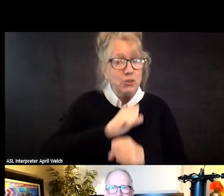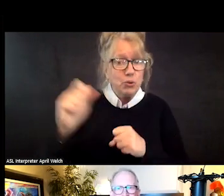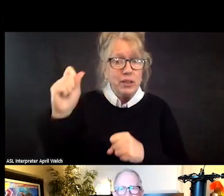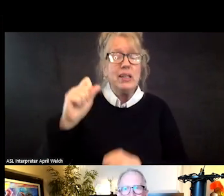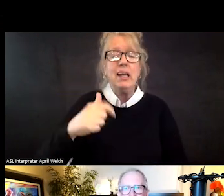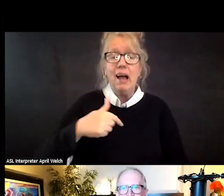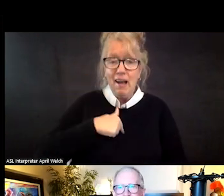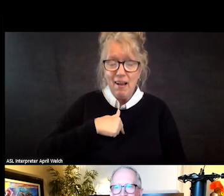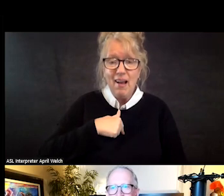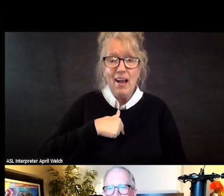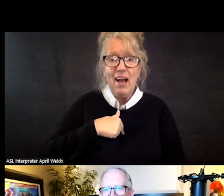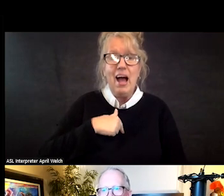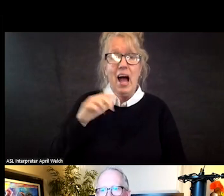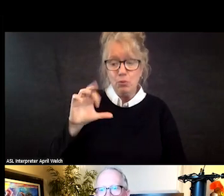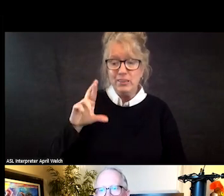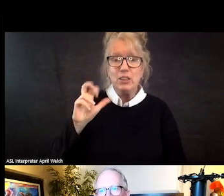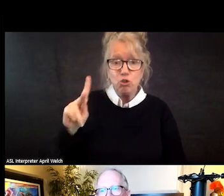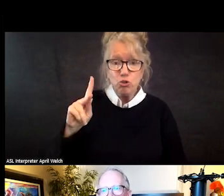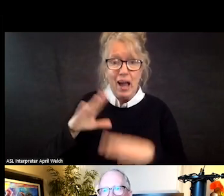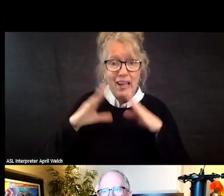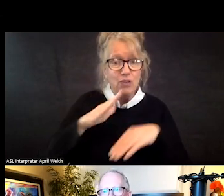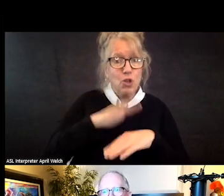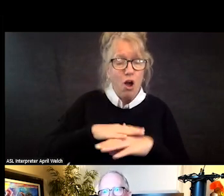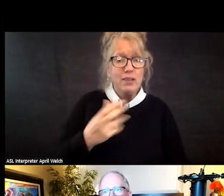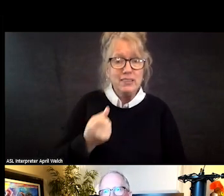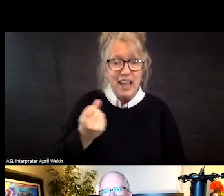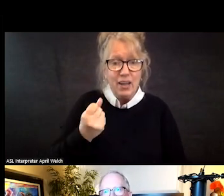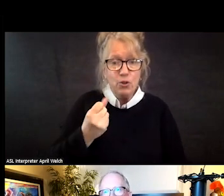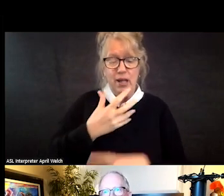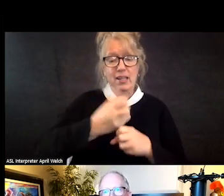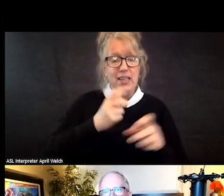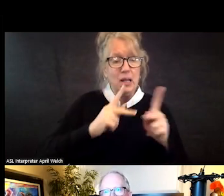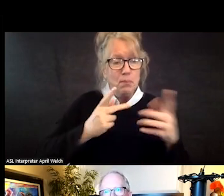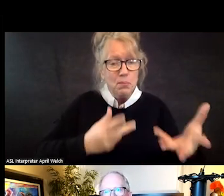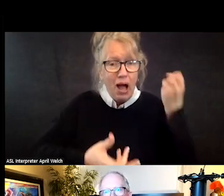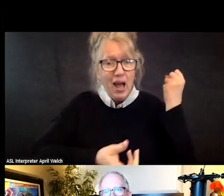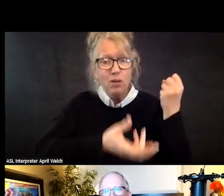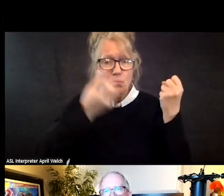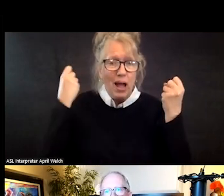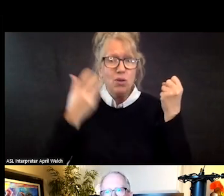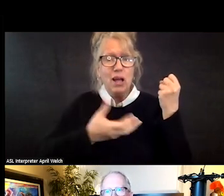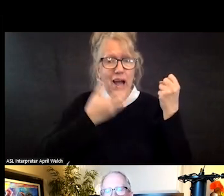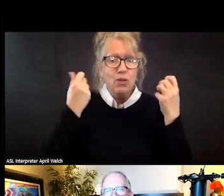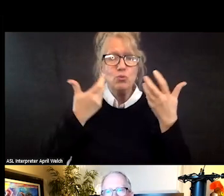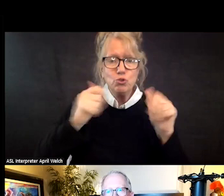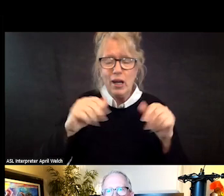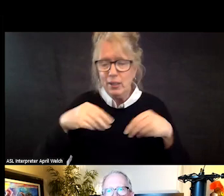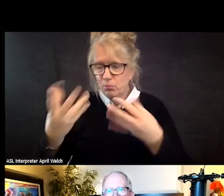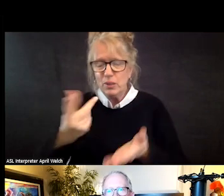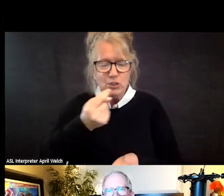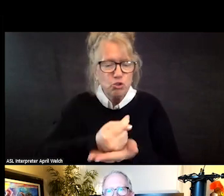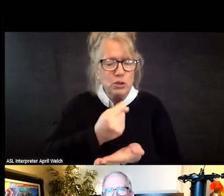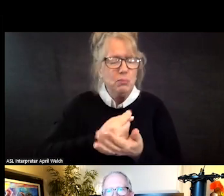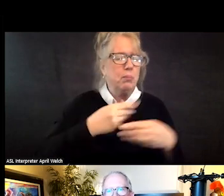be in a crack house on a Saturday, getting people out, pulling them out to get them into treatment, providing hope for